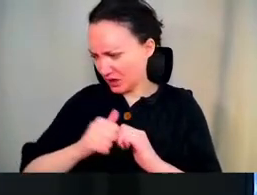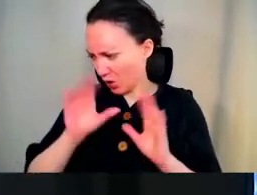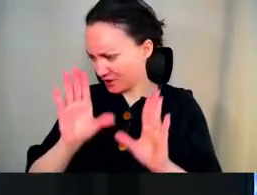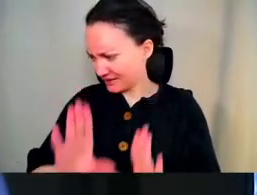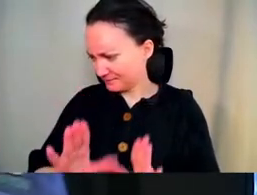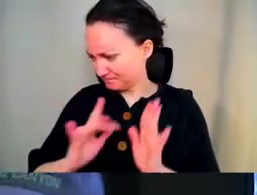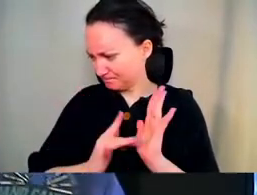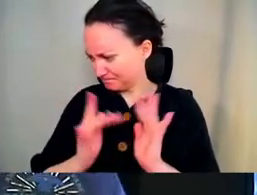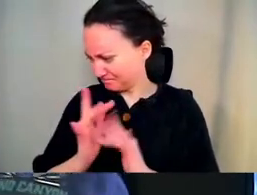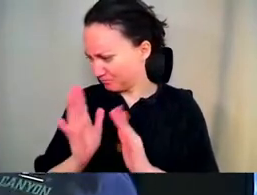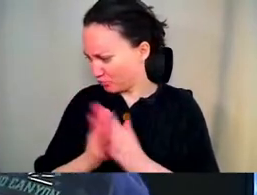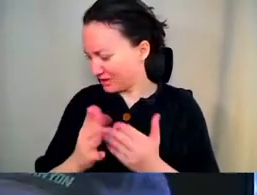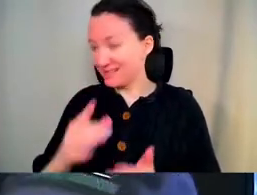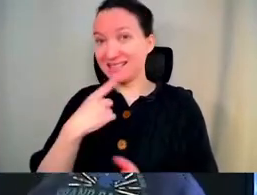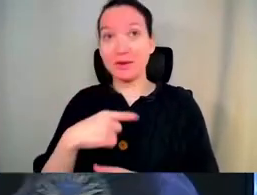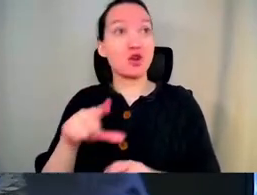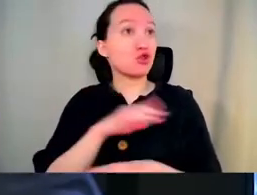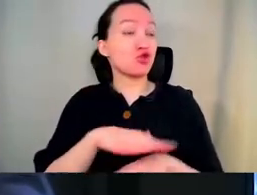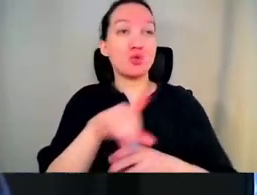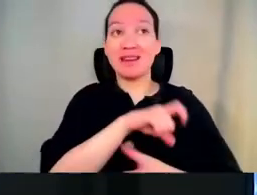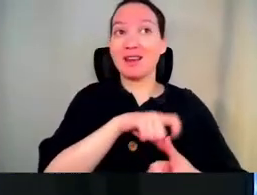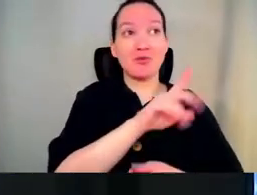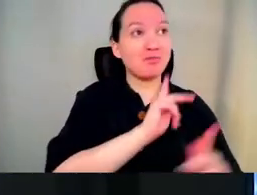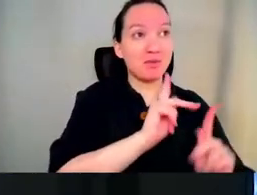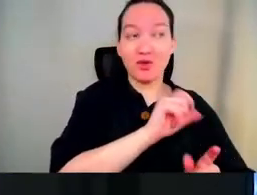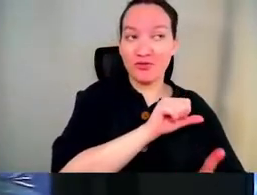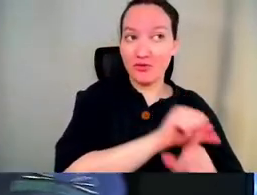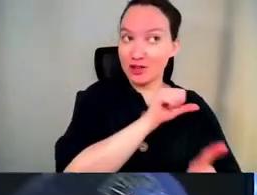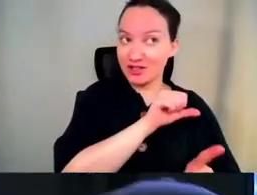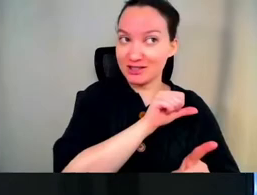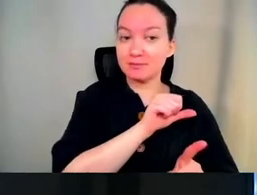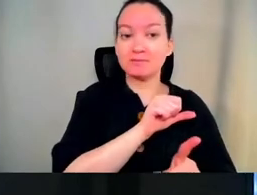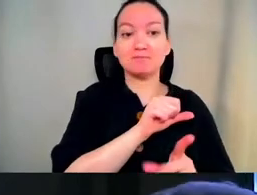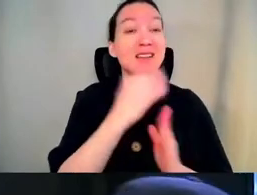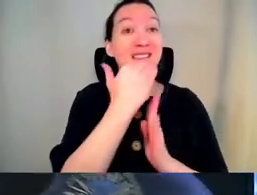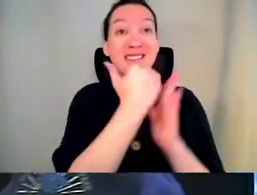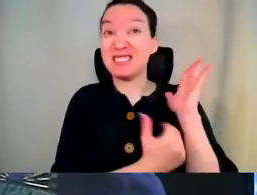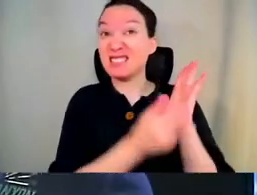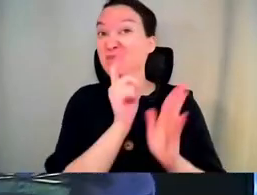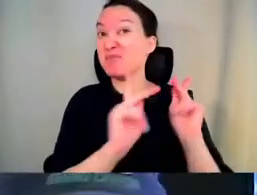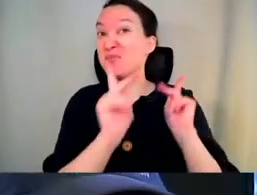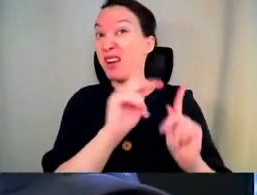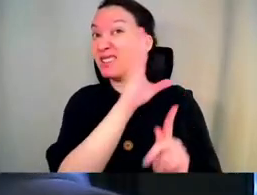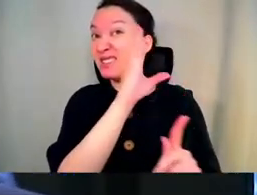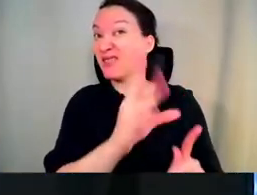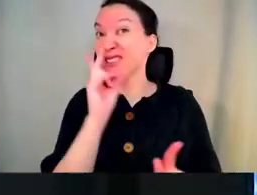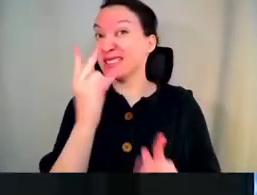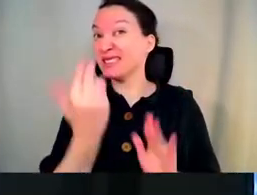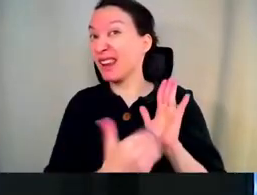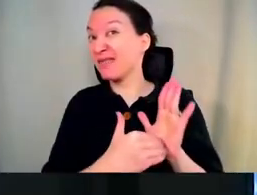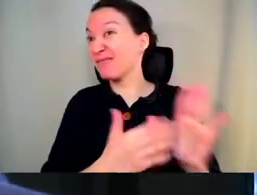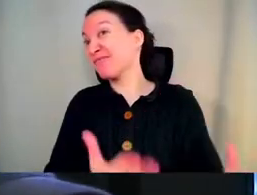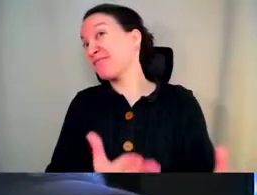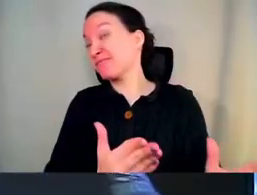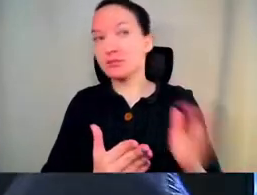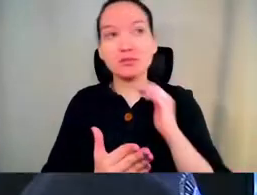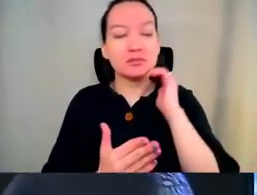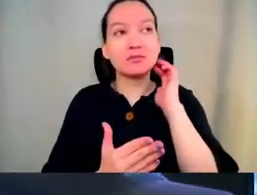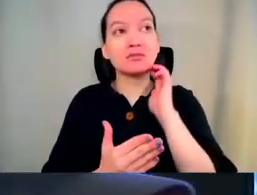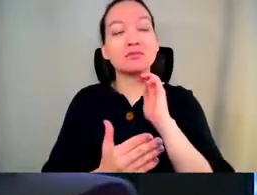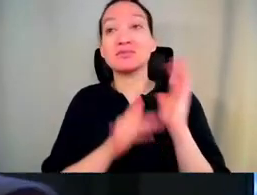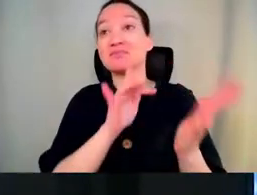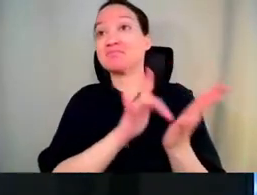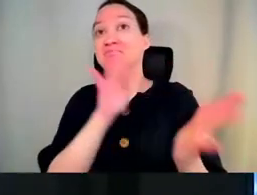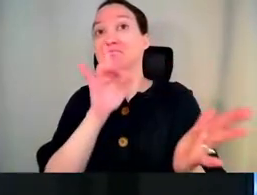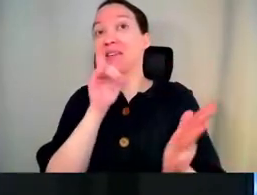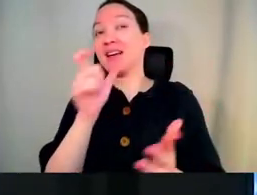it that the Bible is telling me don't hang out with foolish people, you know? I have a whole list of people I'll never see again, you know? And all these people I'm going to unfriend or